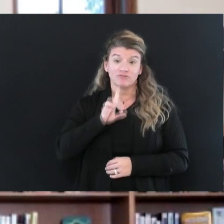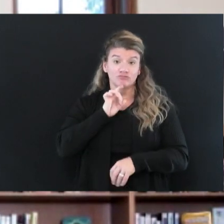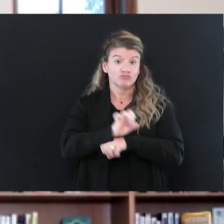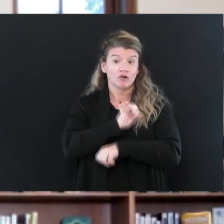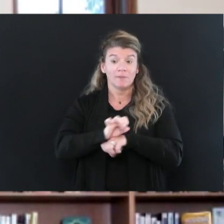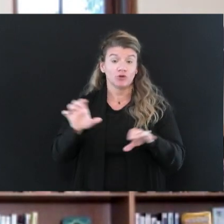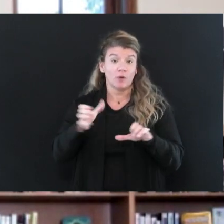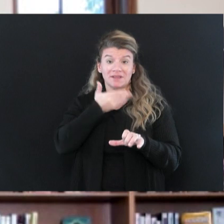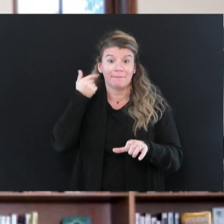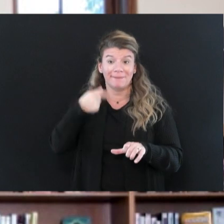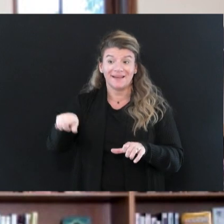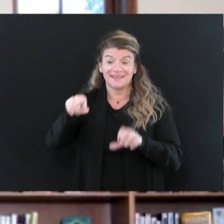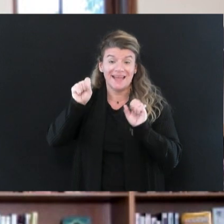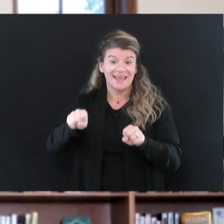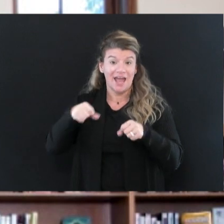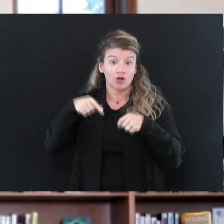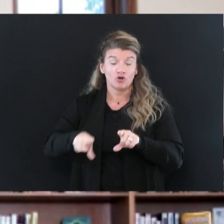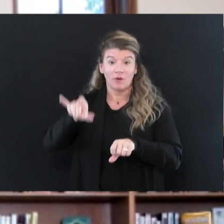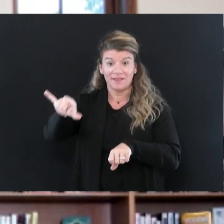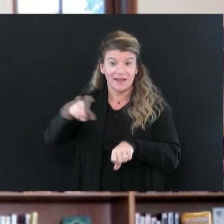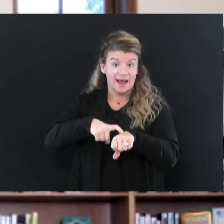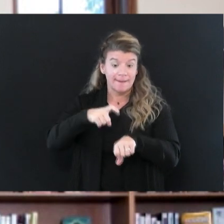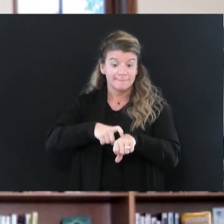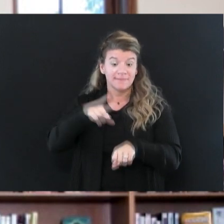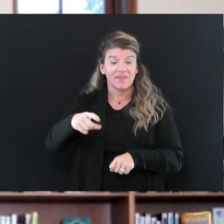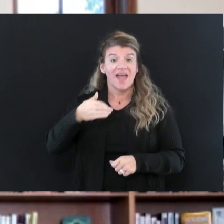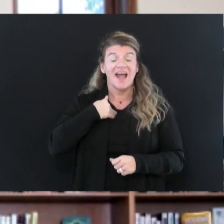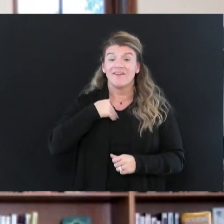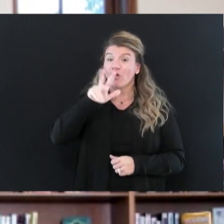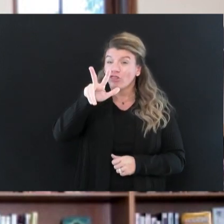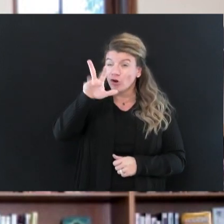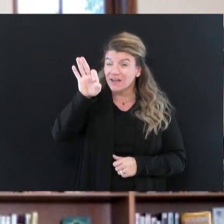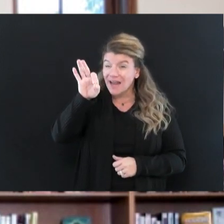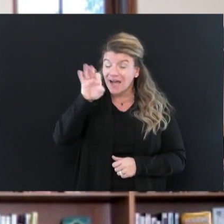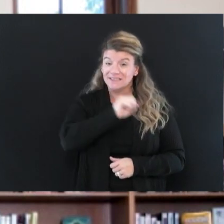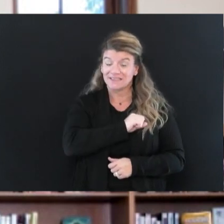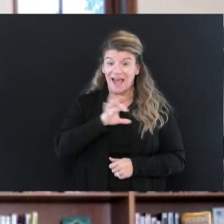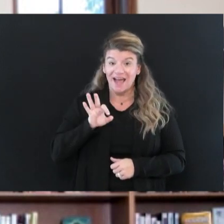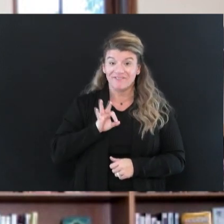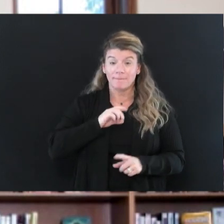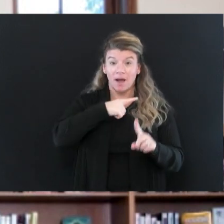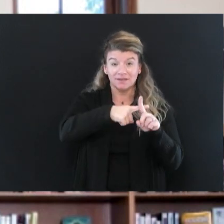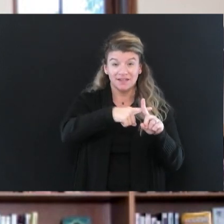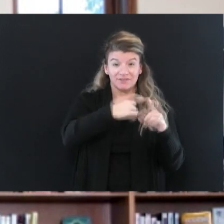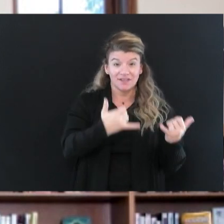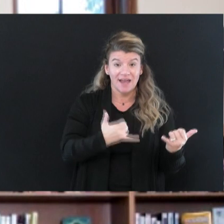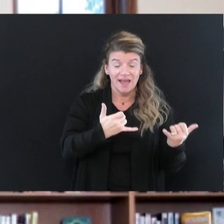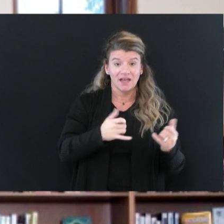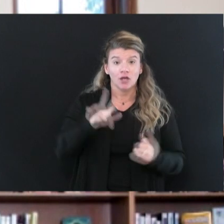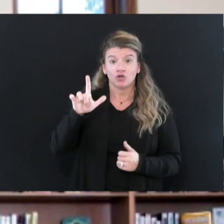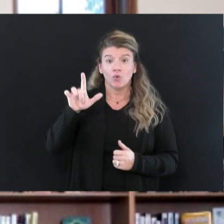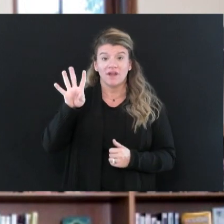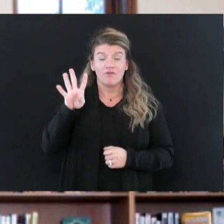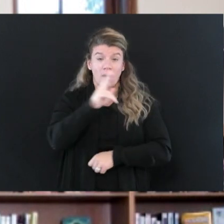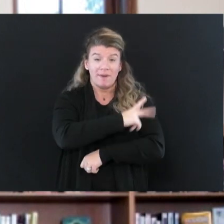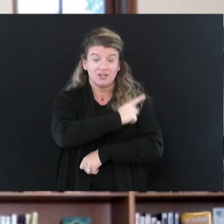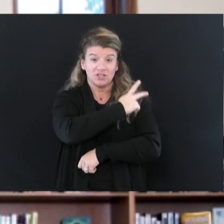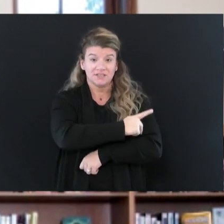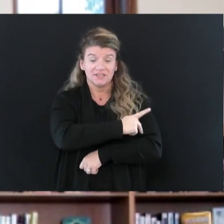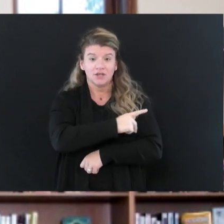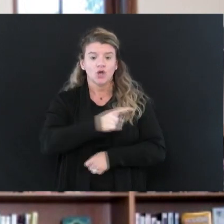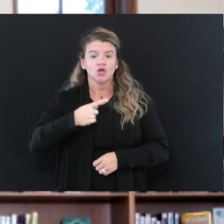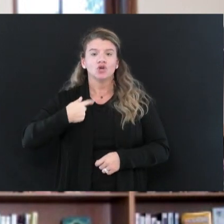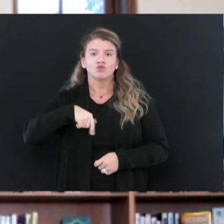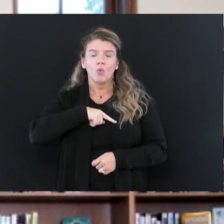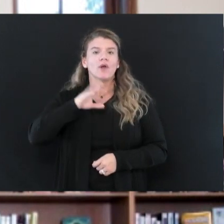the circumstances. I mean, they do have 39 staff positive to date and 24 patients to date. We are going